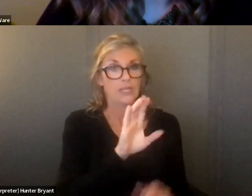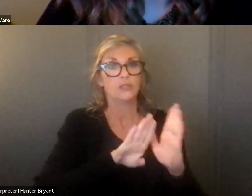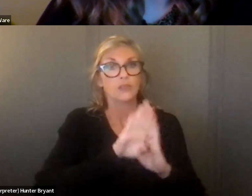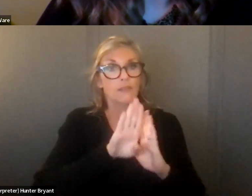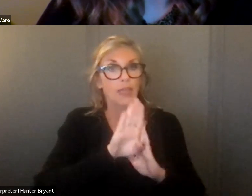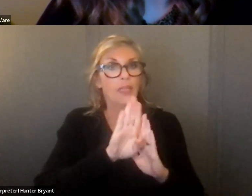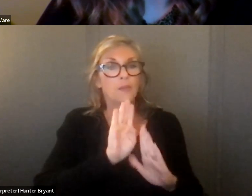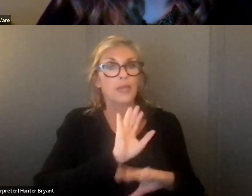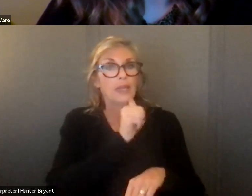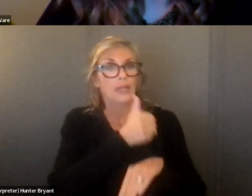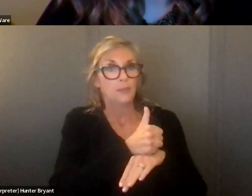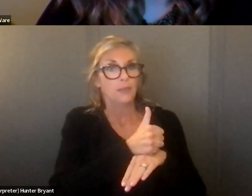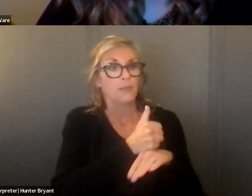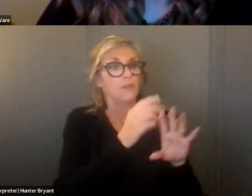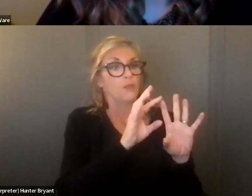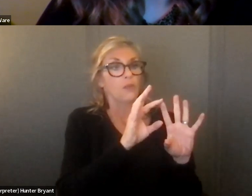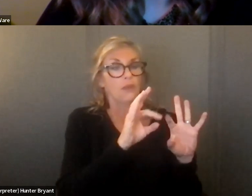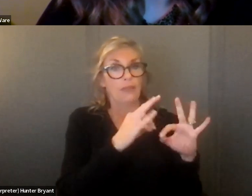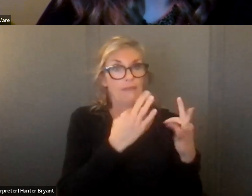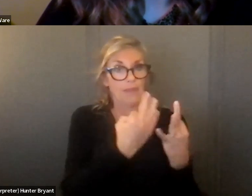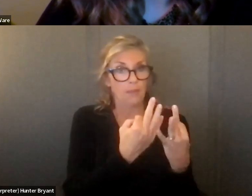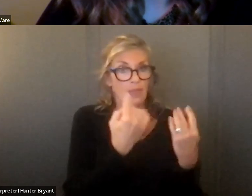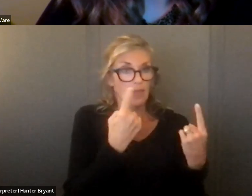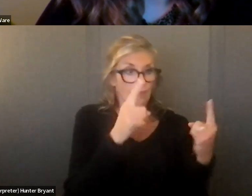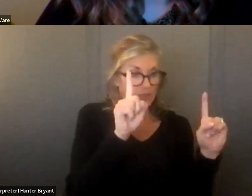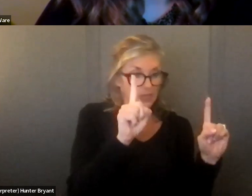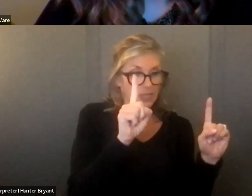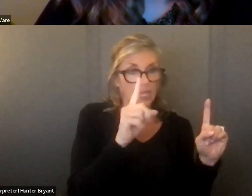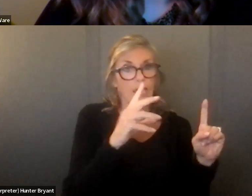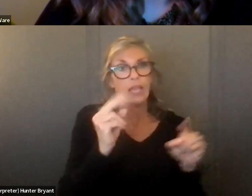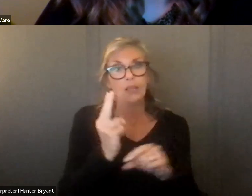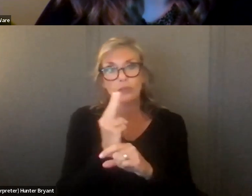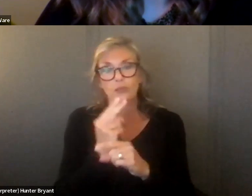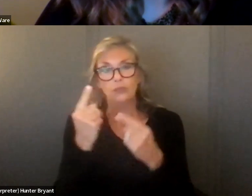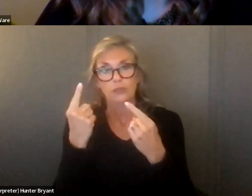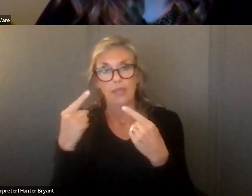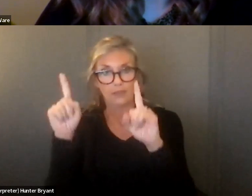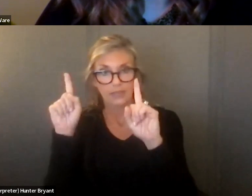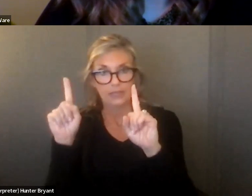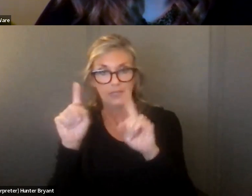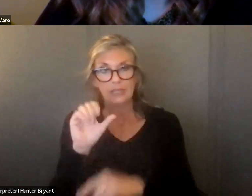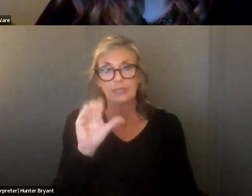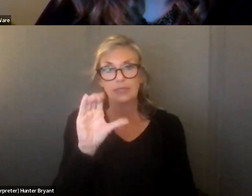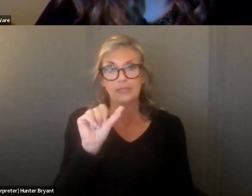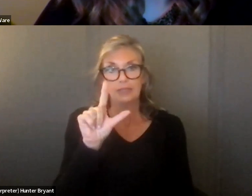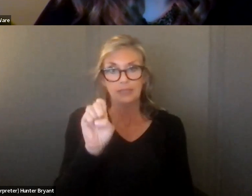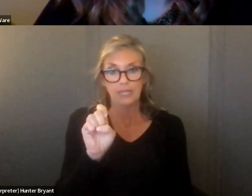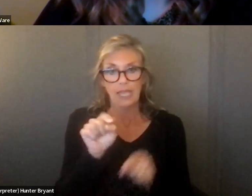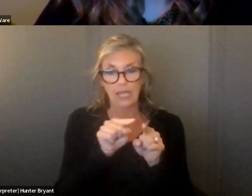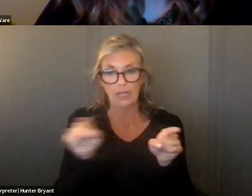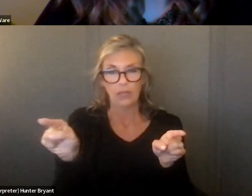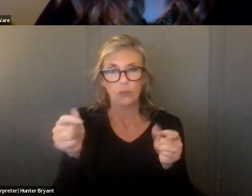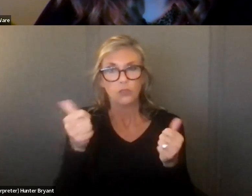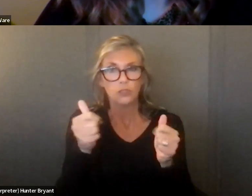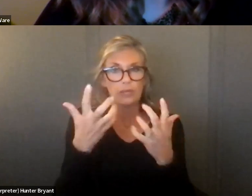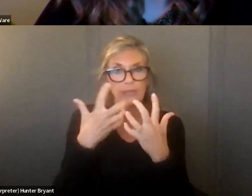the family efficacy scale and the youth efficacy scale. And these are the things that we're working to try to integrate in the